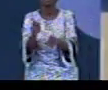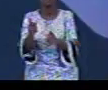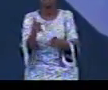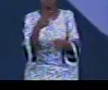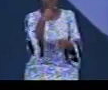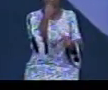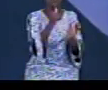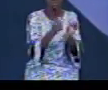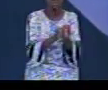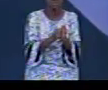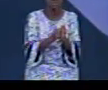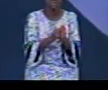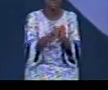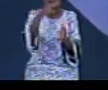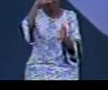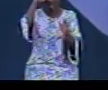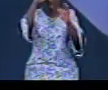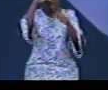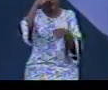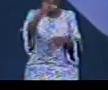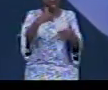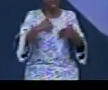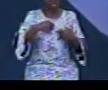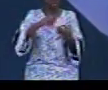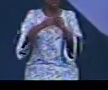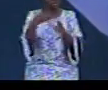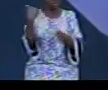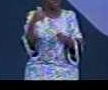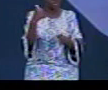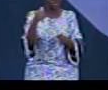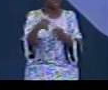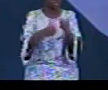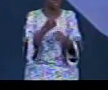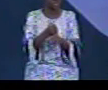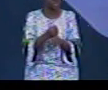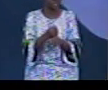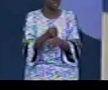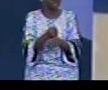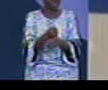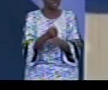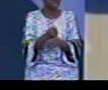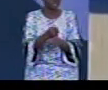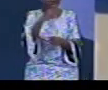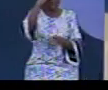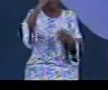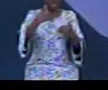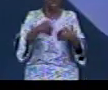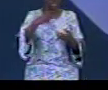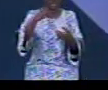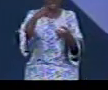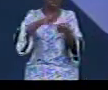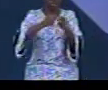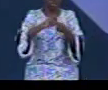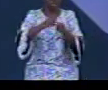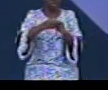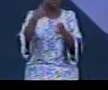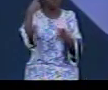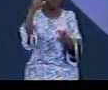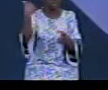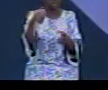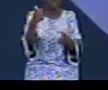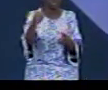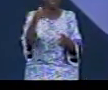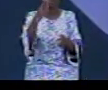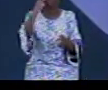he had the problem for 10 good years. He had the problem for 10